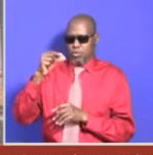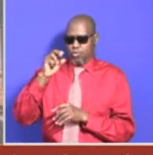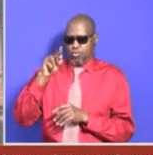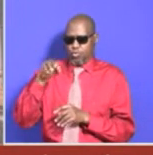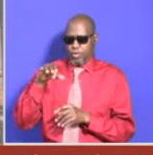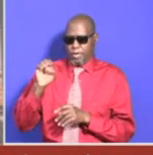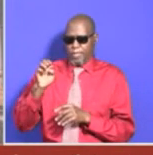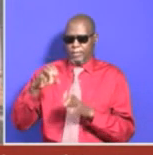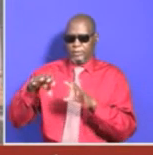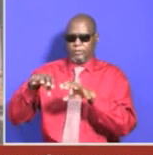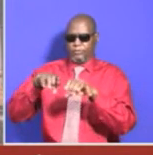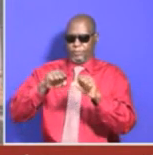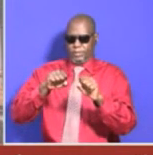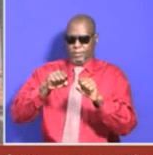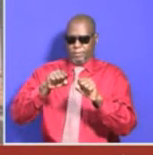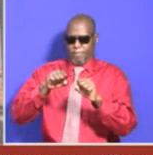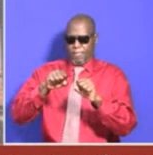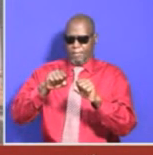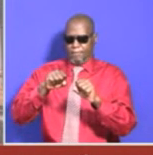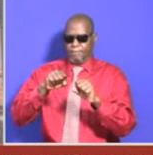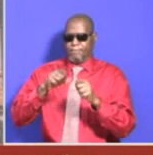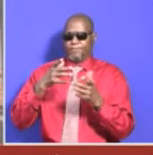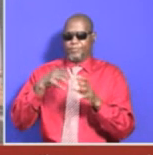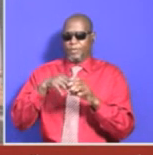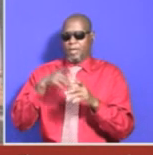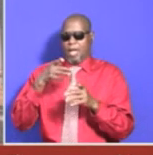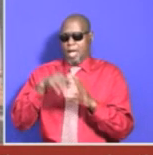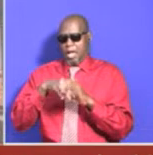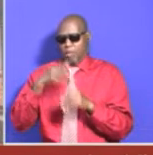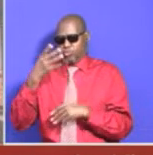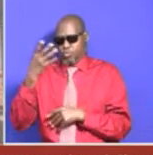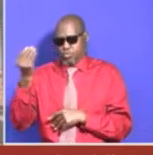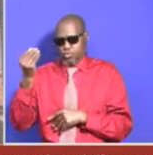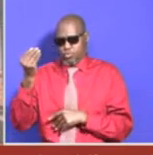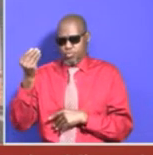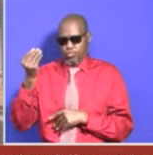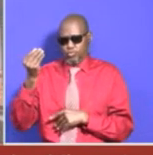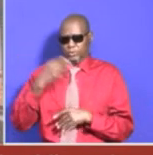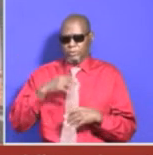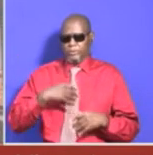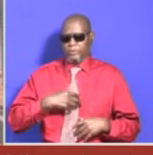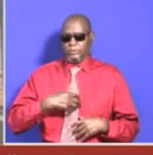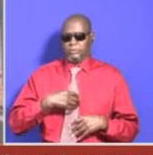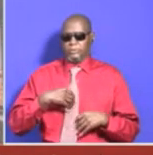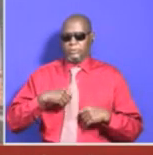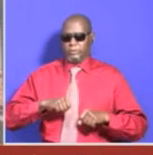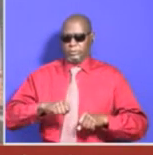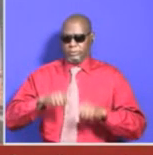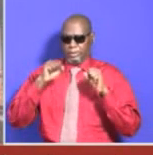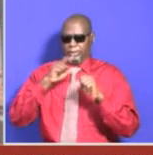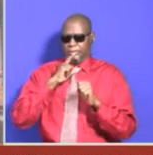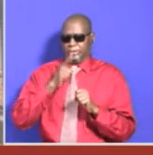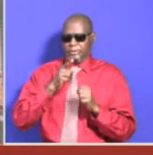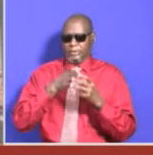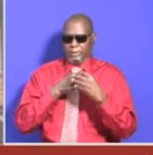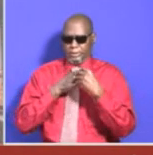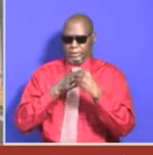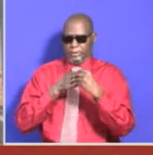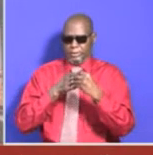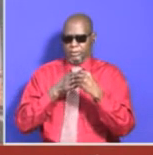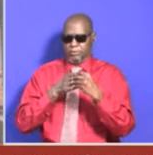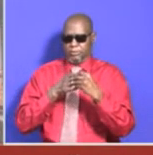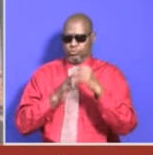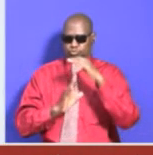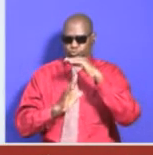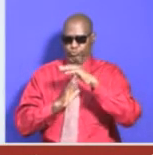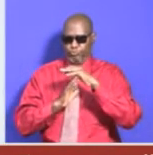takes over the mantle, members of the Sacco have hailed the outgoing chairman as a leader who was social, visionary and empathetic individual, as Abigail